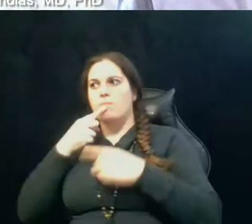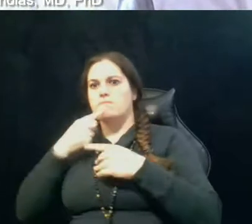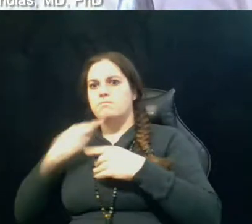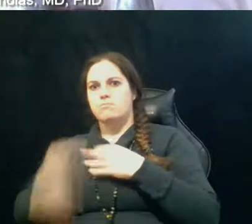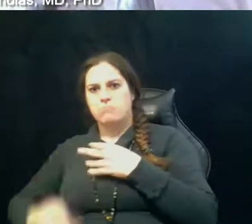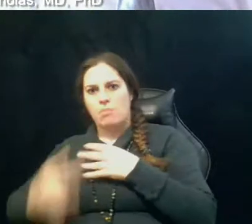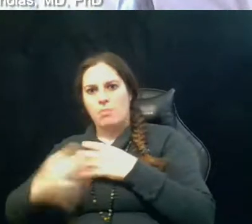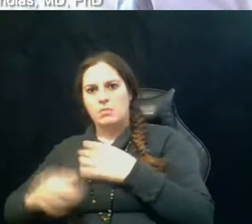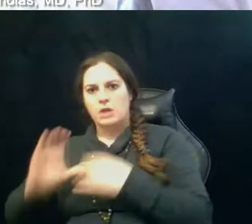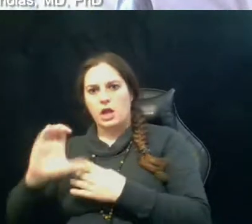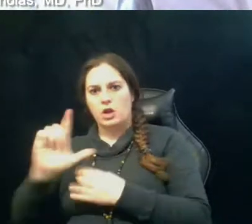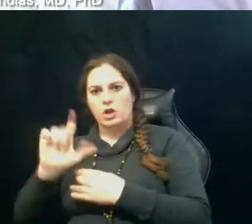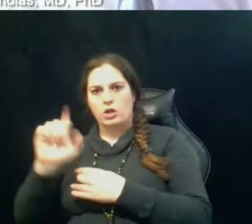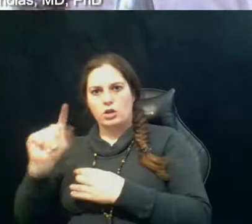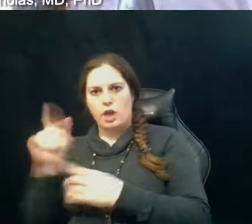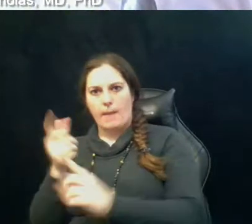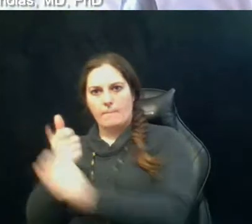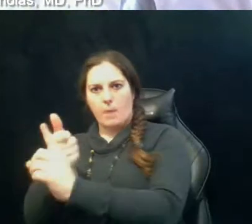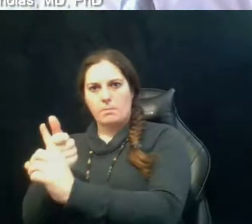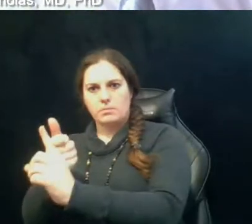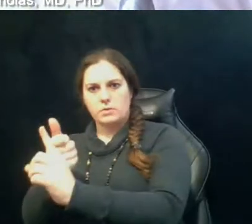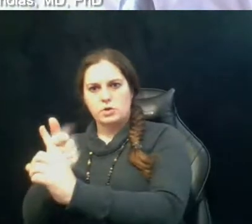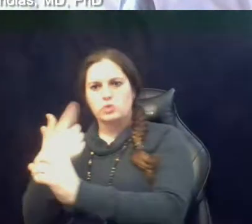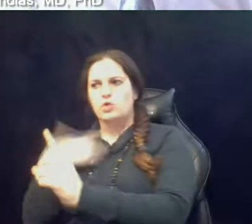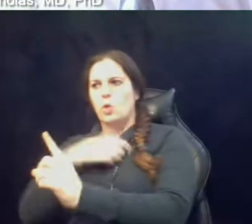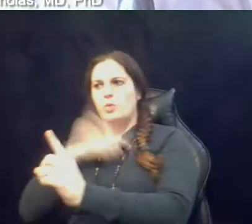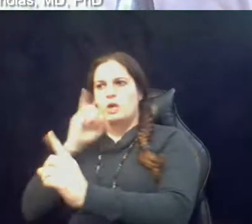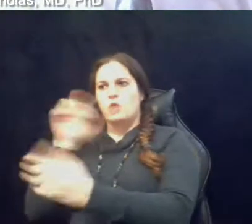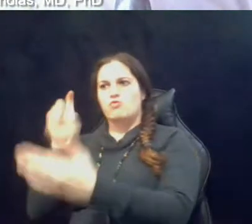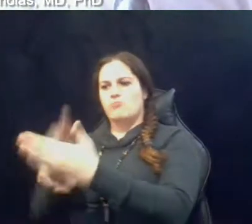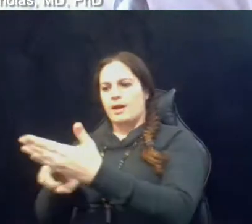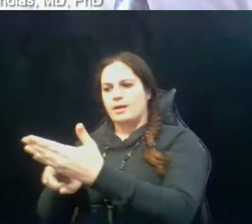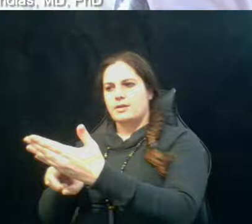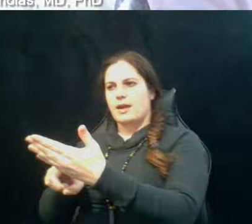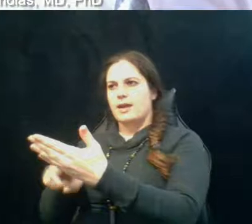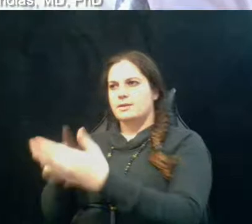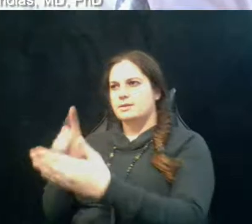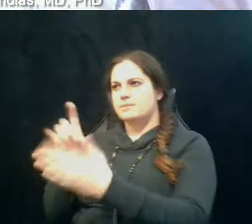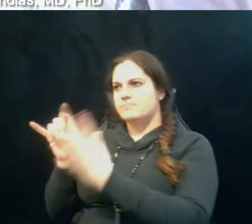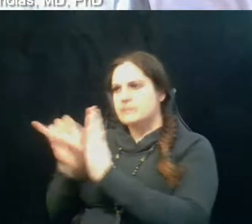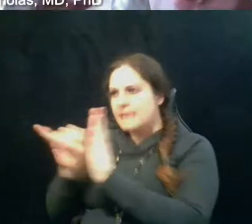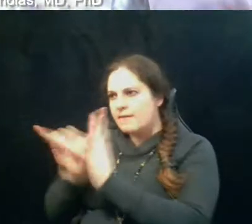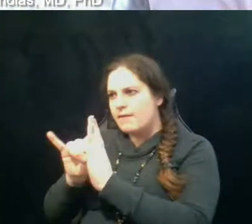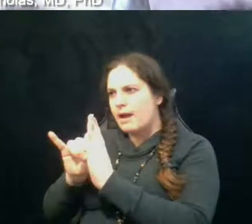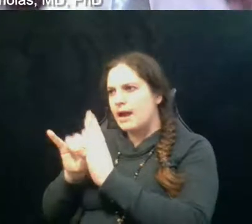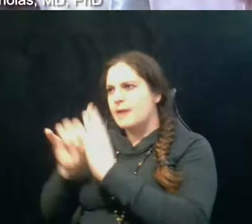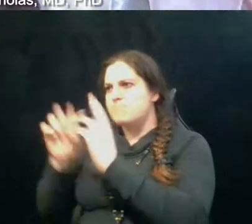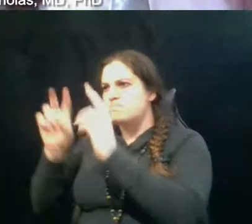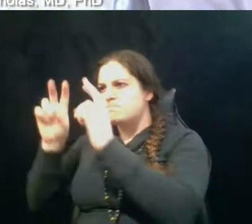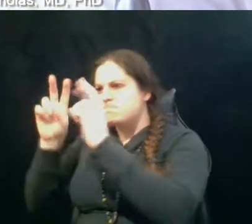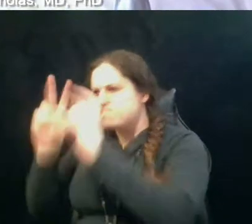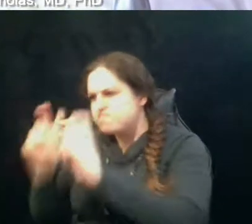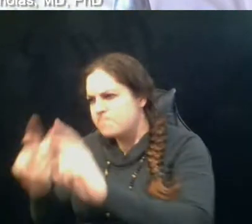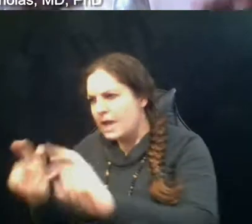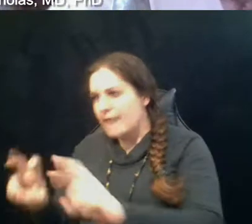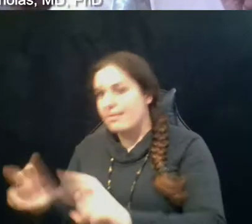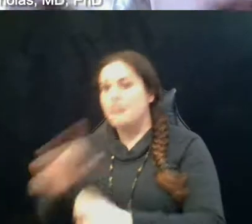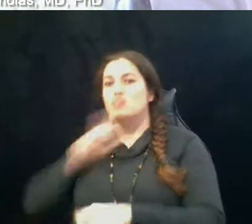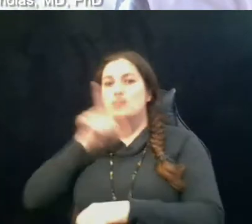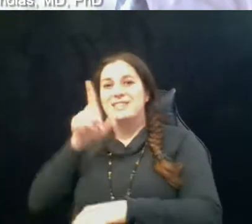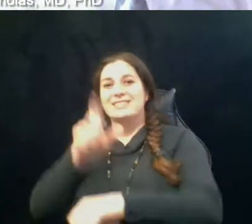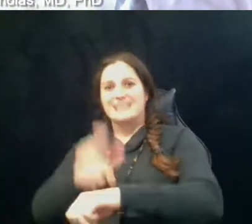resolve that, identify it, and look closely at it very quickly in real time showed you that the process